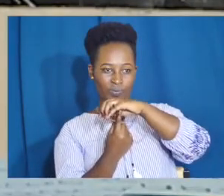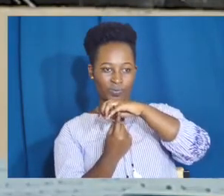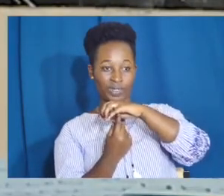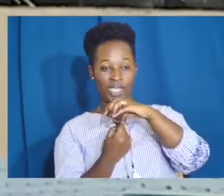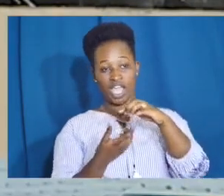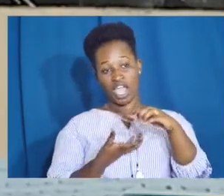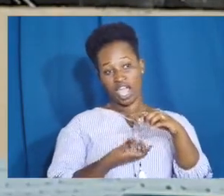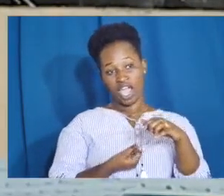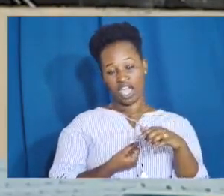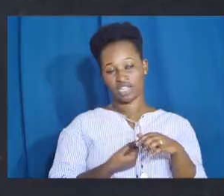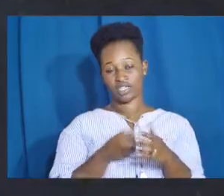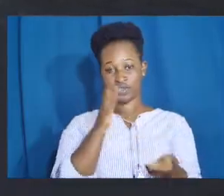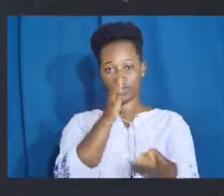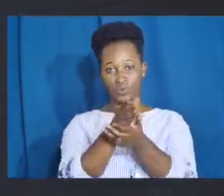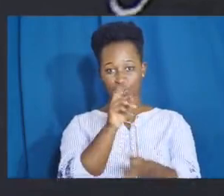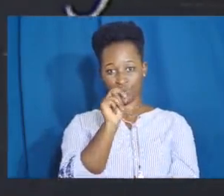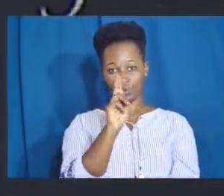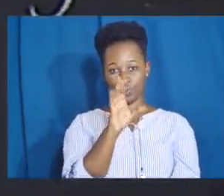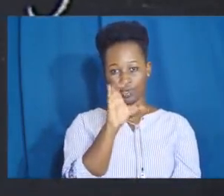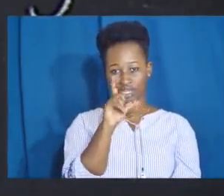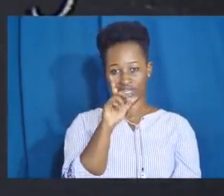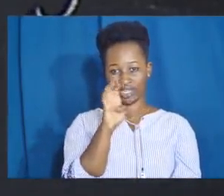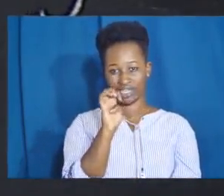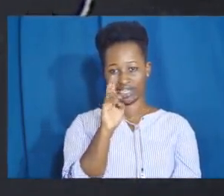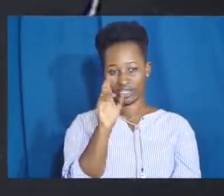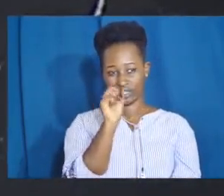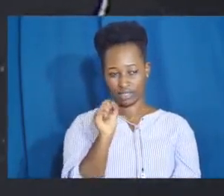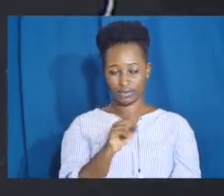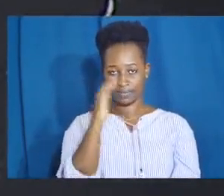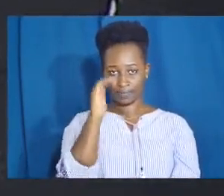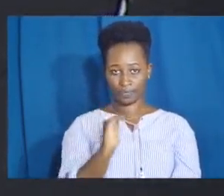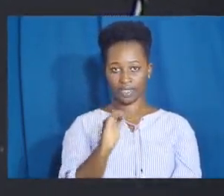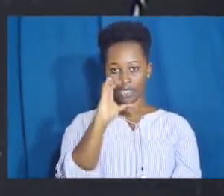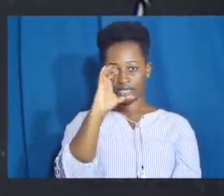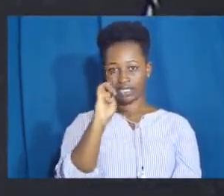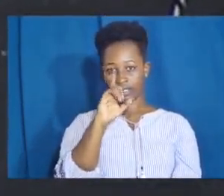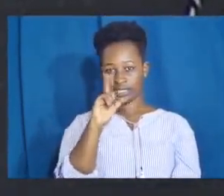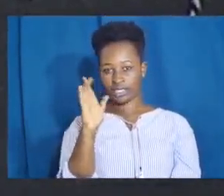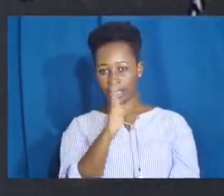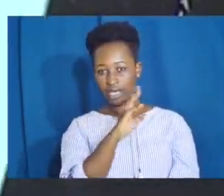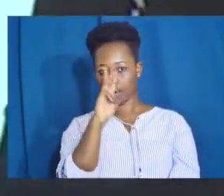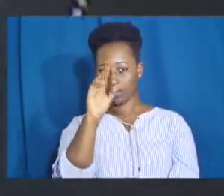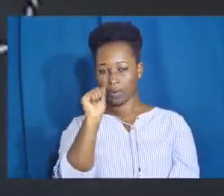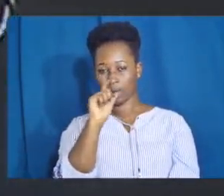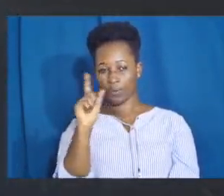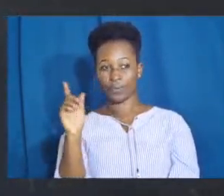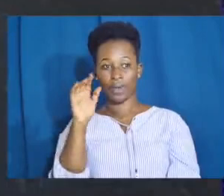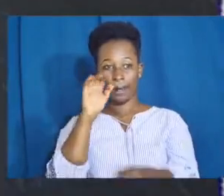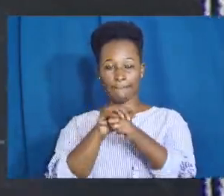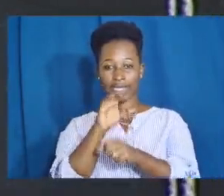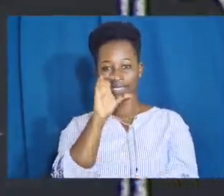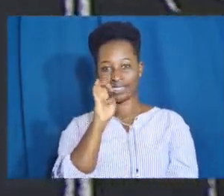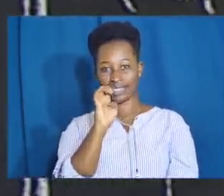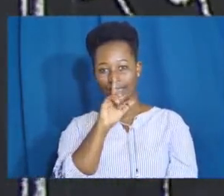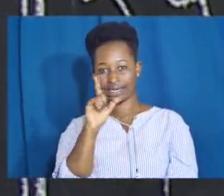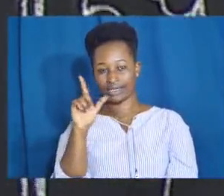Mushroom has true nucleus, it has cell wall, it has many cells. We said many cells means